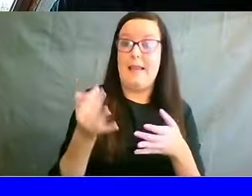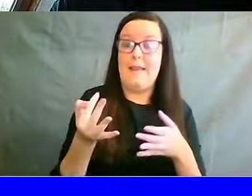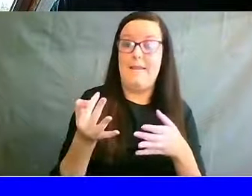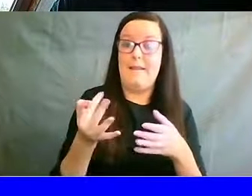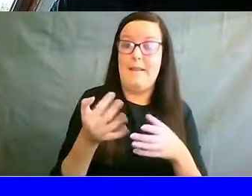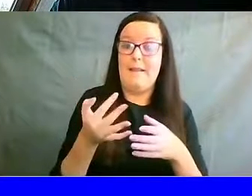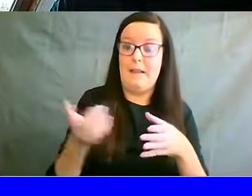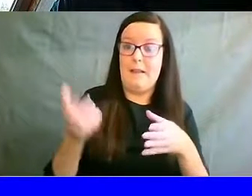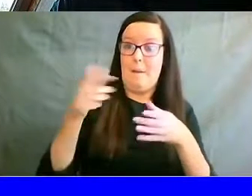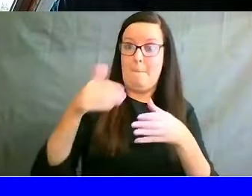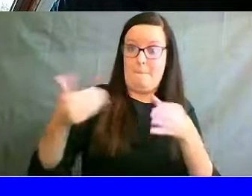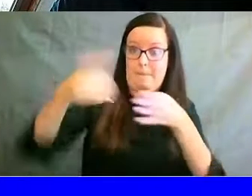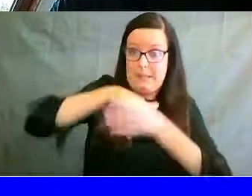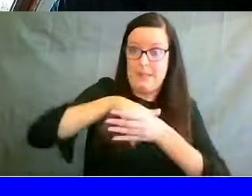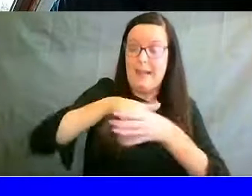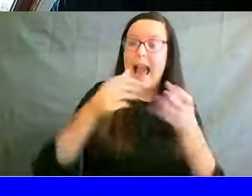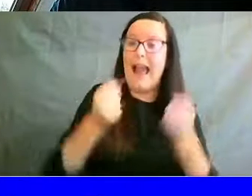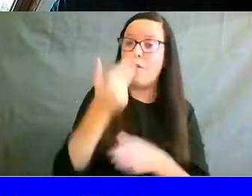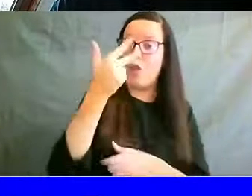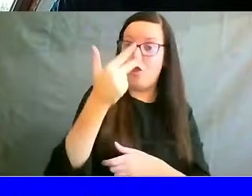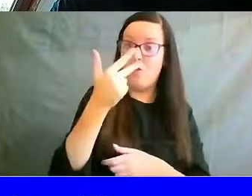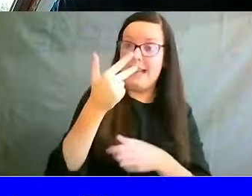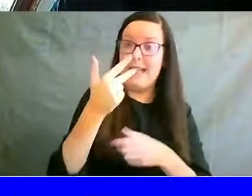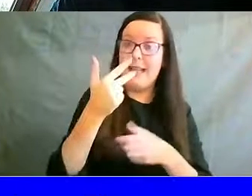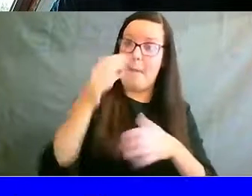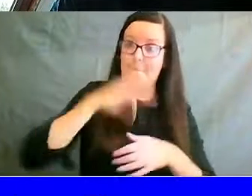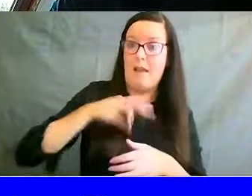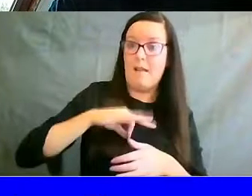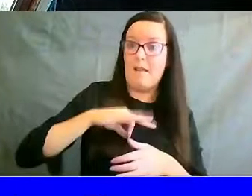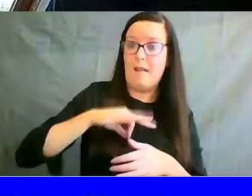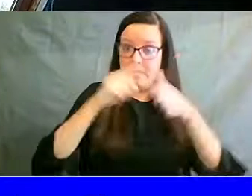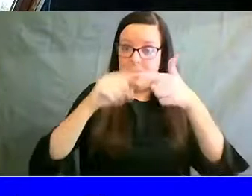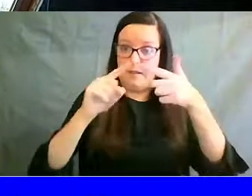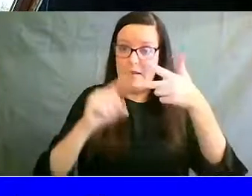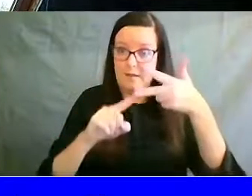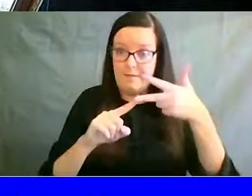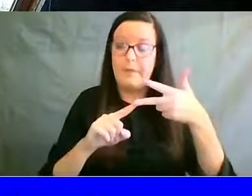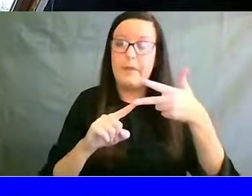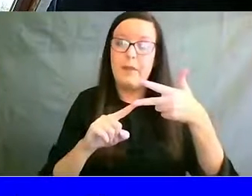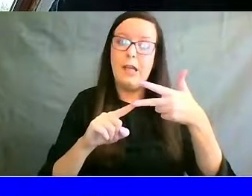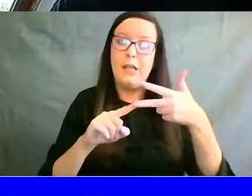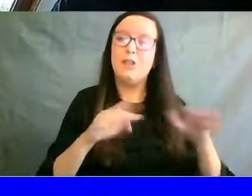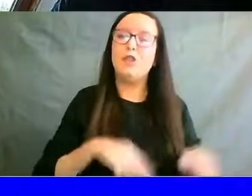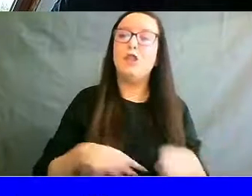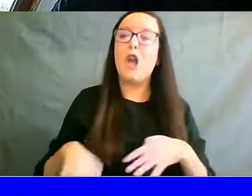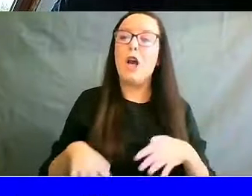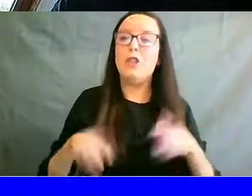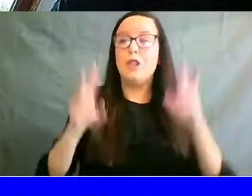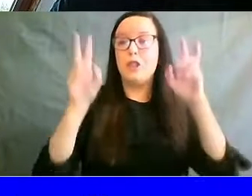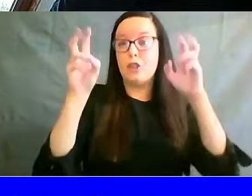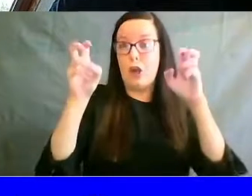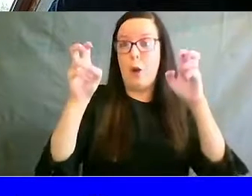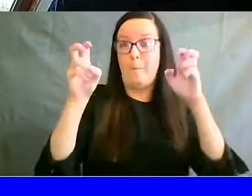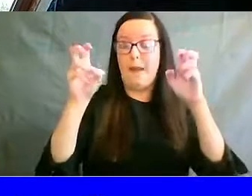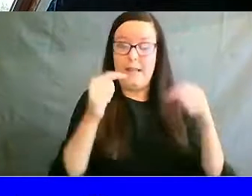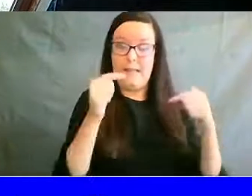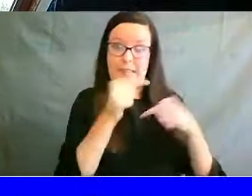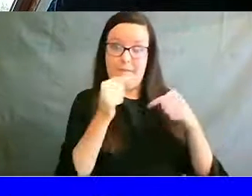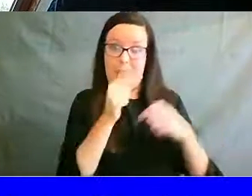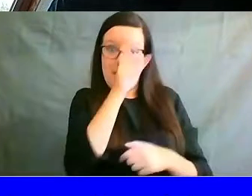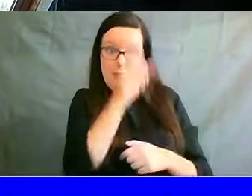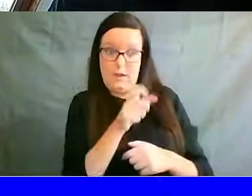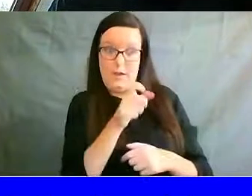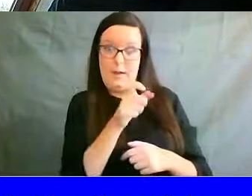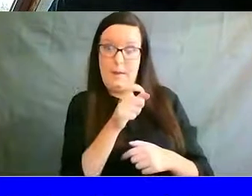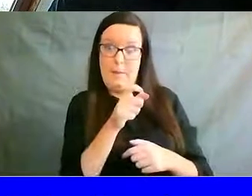there are three broad benefits. The accused, or is the Scottish term, the defendant themselves sees